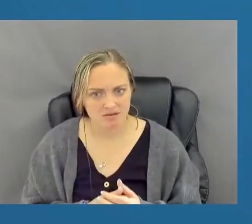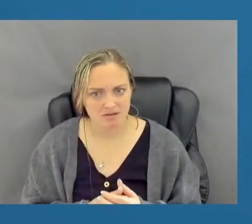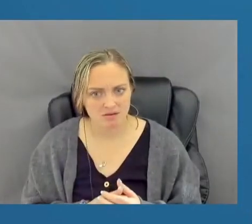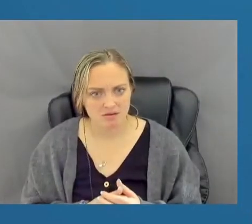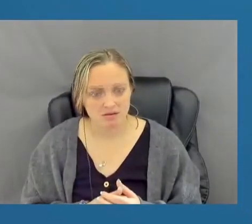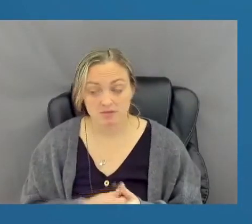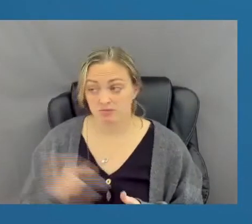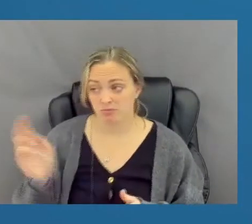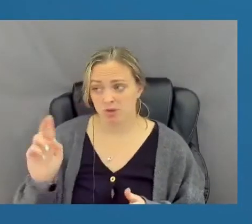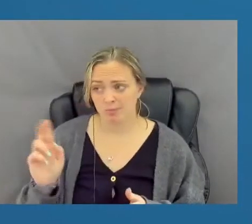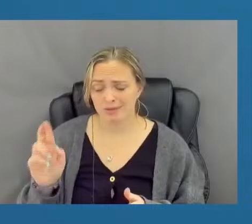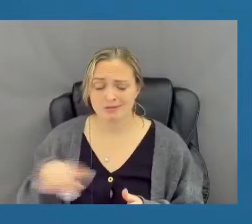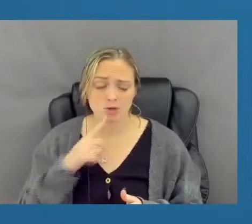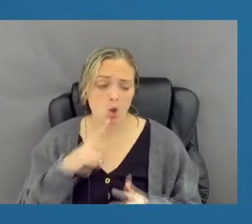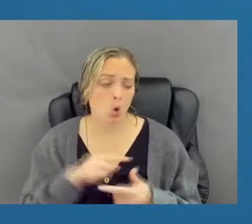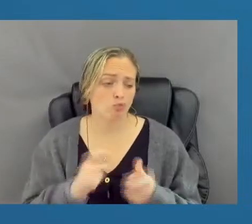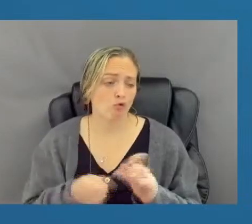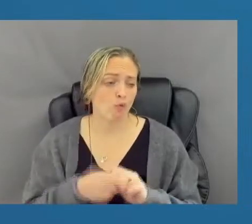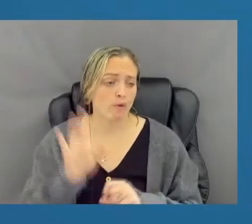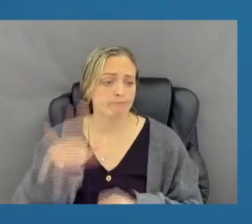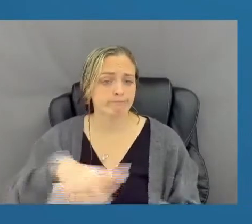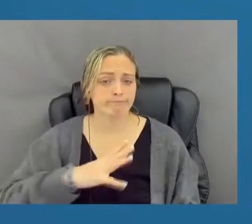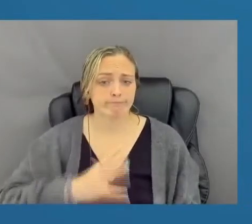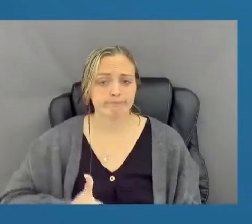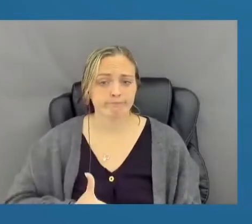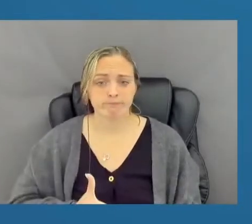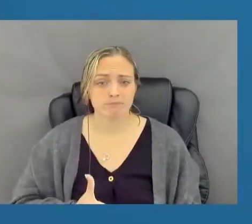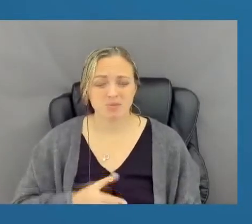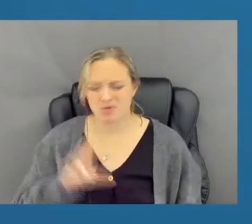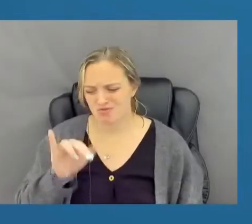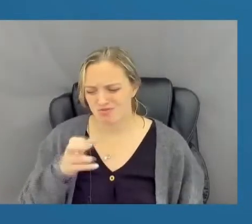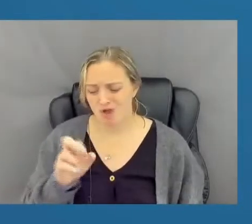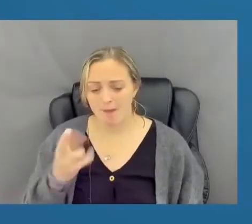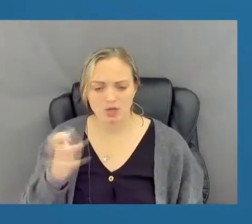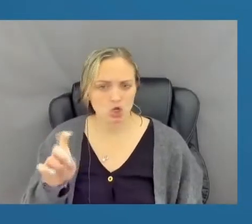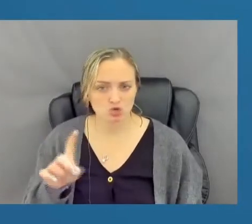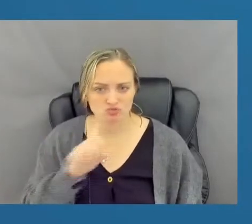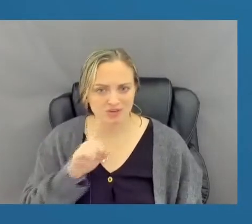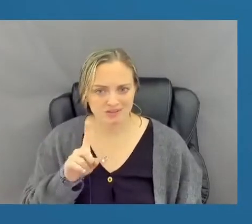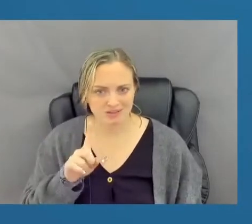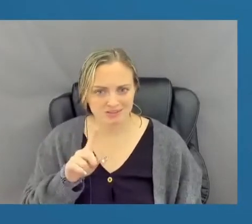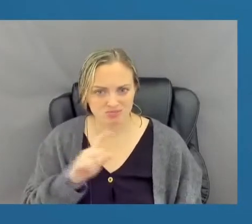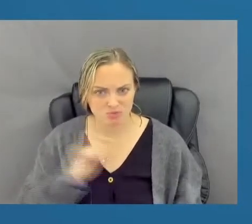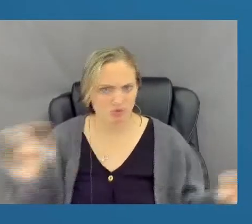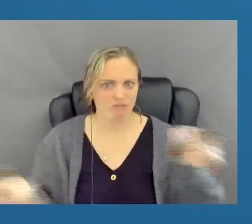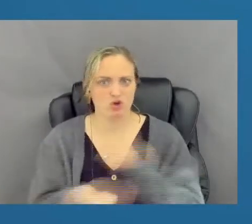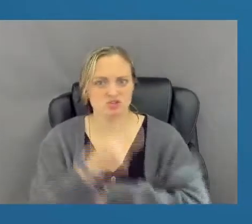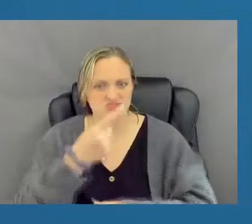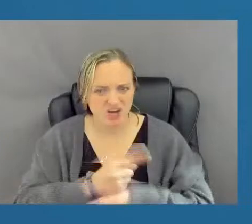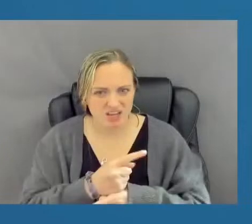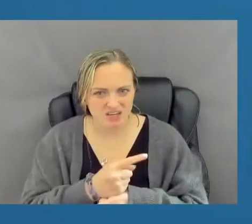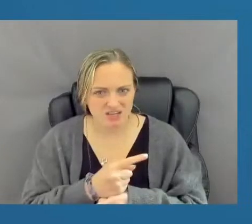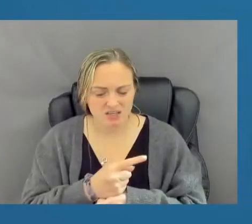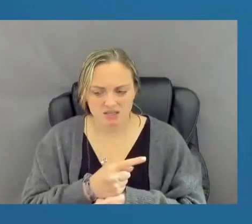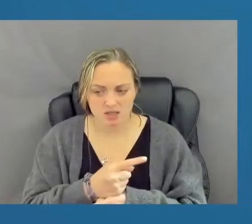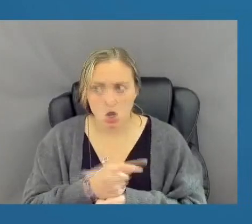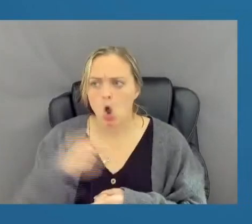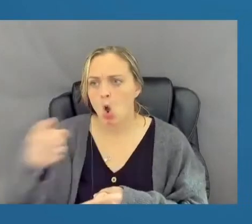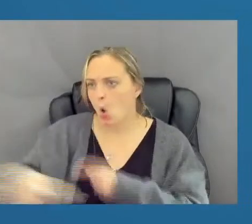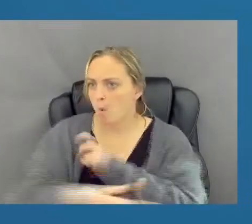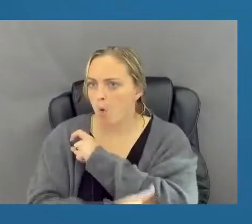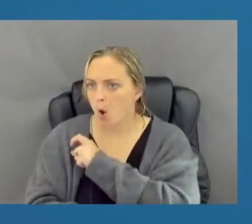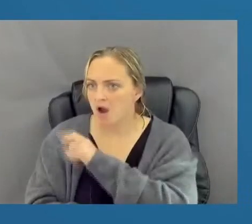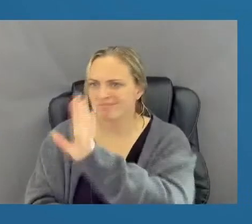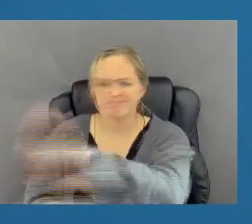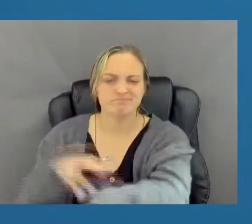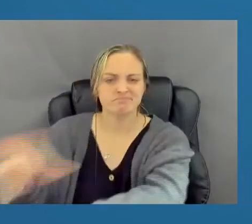Republicans call it reform. It's basically Robin Hood in reverse, right? Yeah. Taken out of our pockets. People need help.